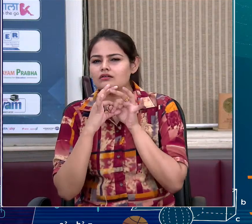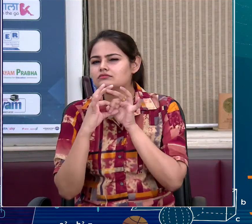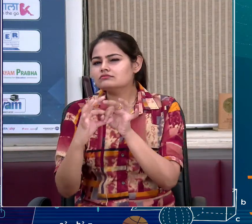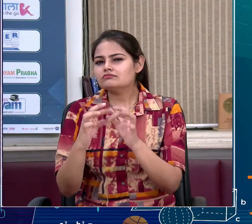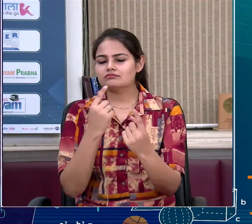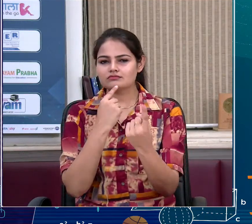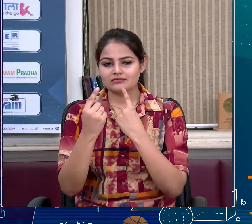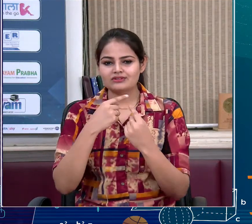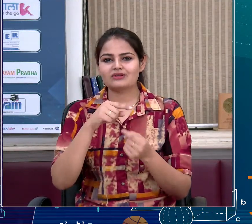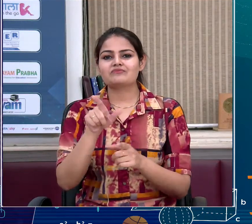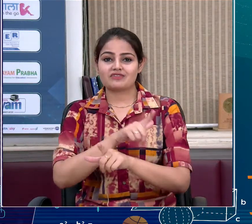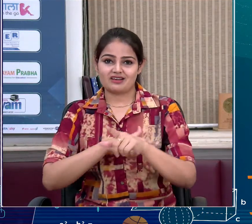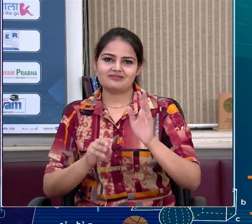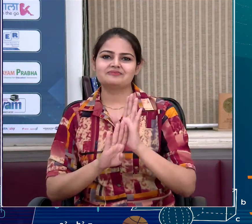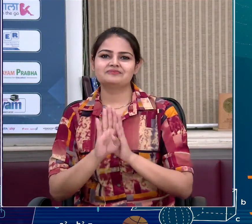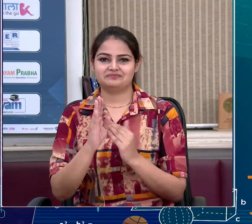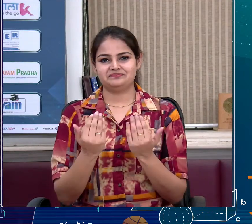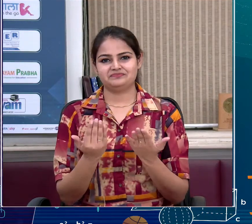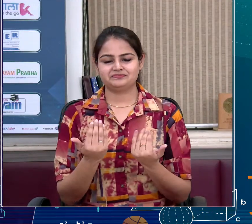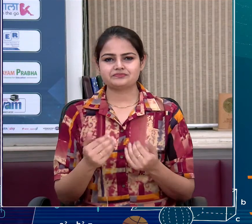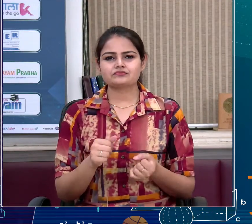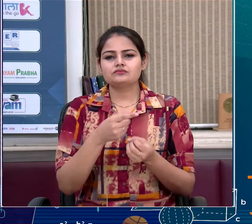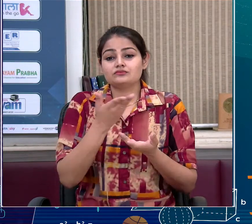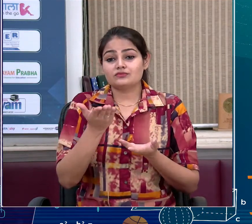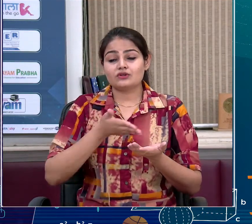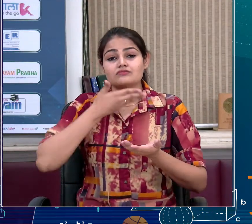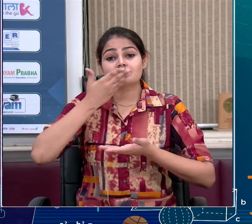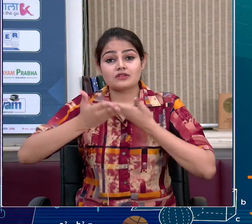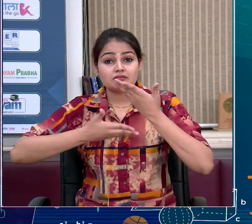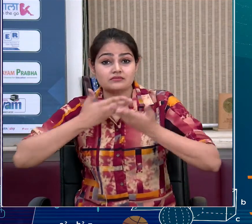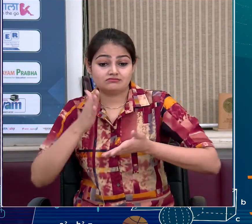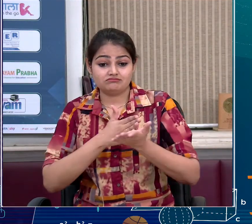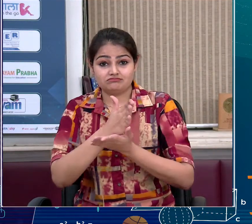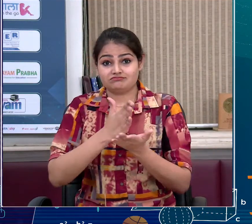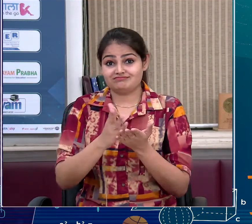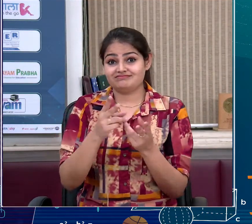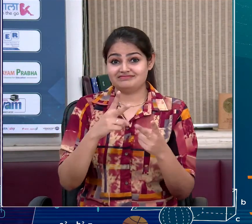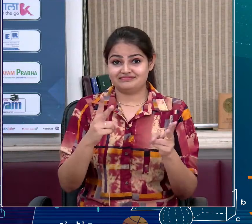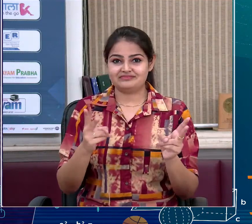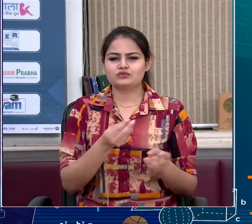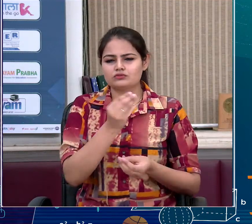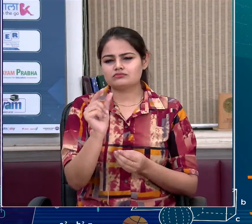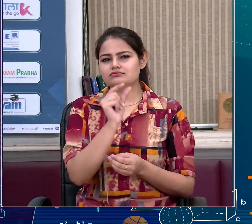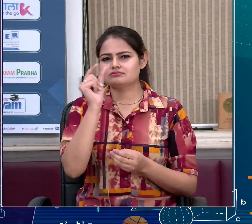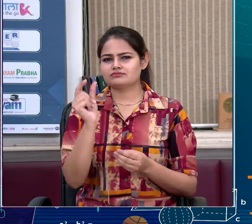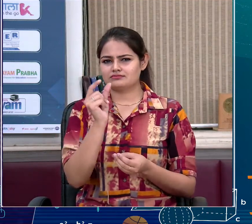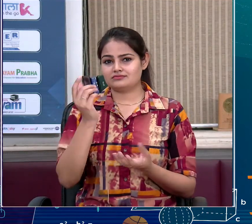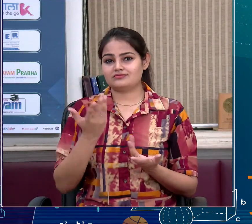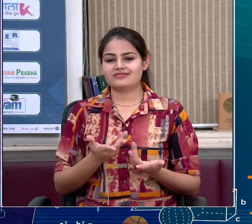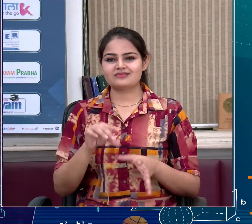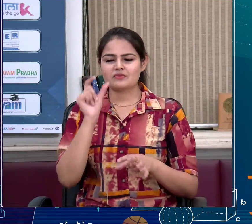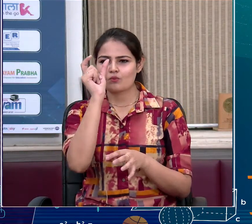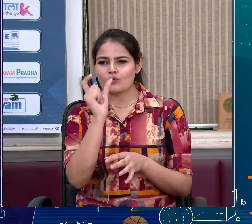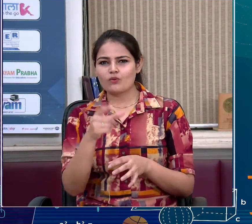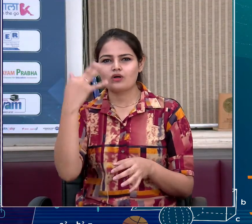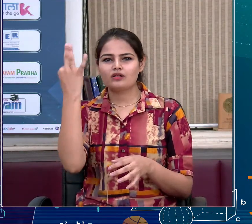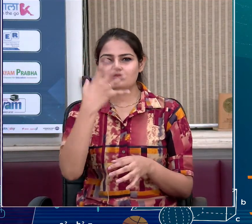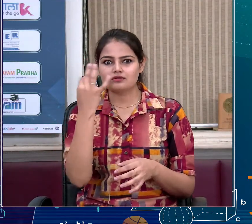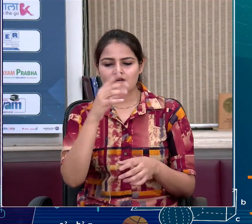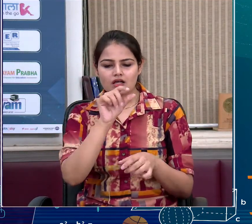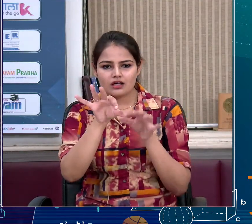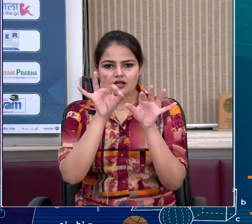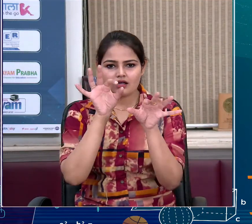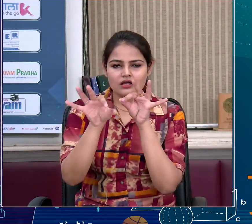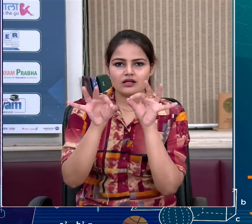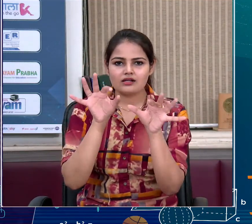thing. I think those are the few strategies the children, and definitely new vocabulary. right. They're identifying new words, make a list of those